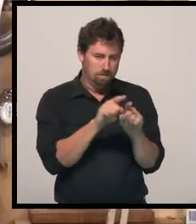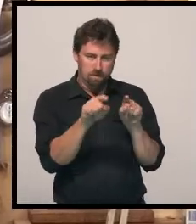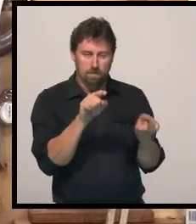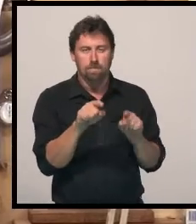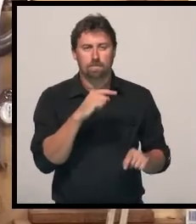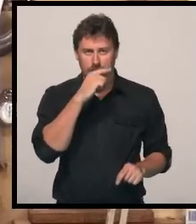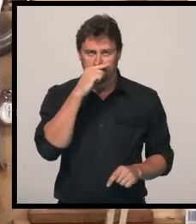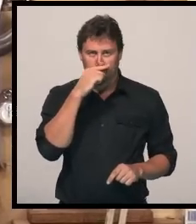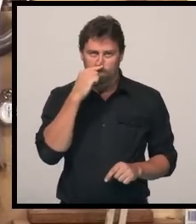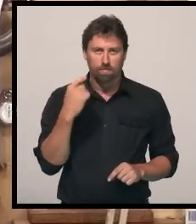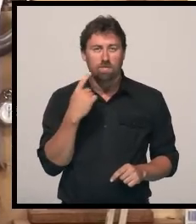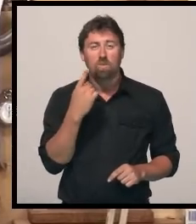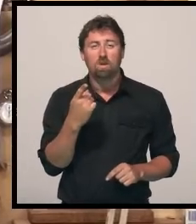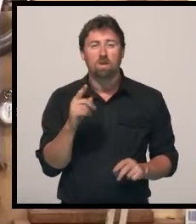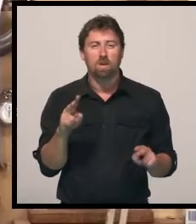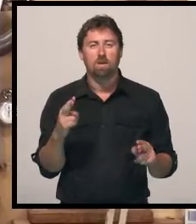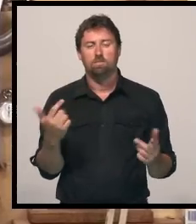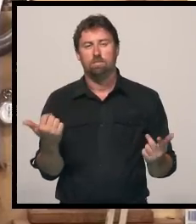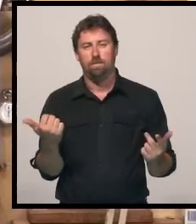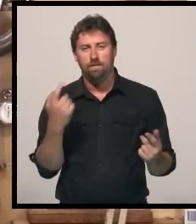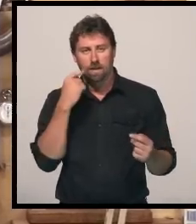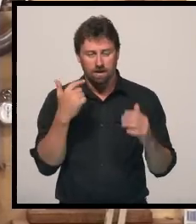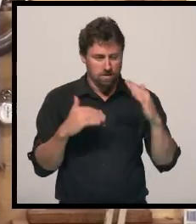and these should slide in just with a bit of the barrel hanging out.